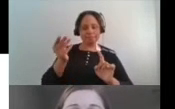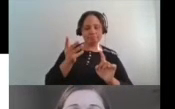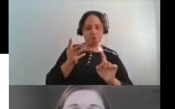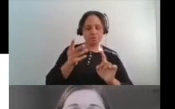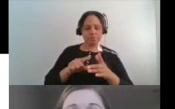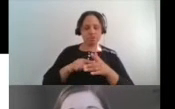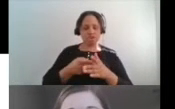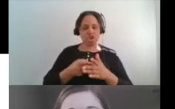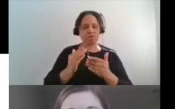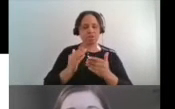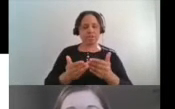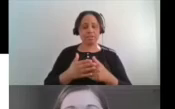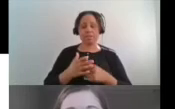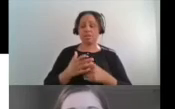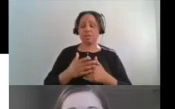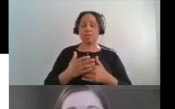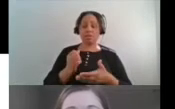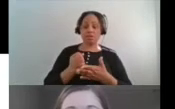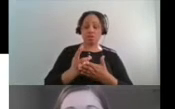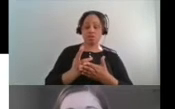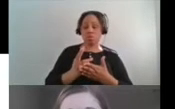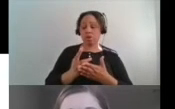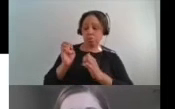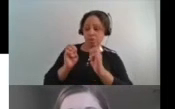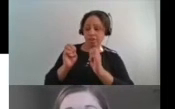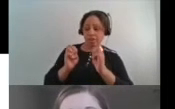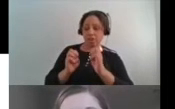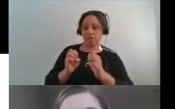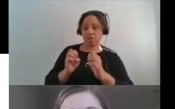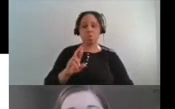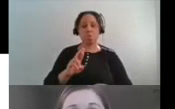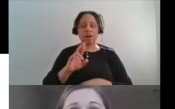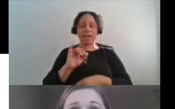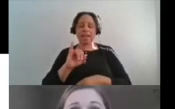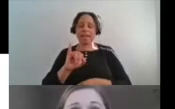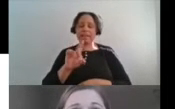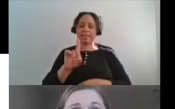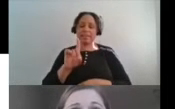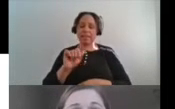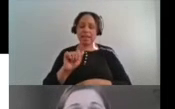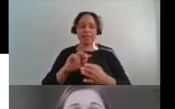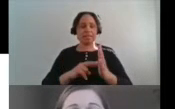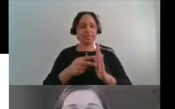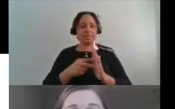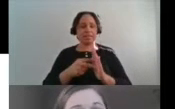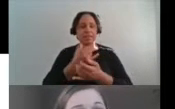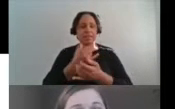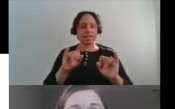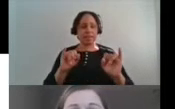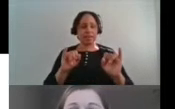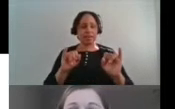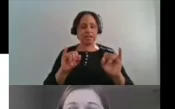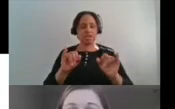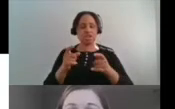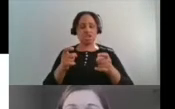evaluated by one of our social workers, or IDA is independent donor advocate. That's a role of someone who they don't deal with